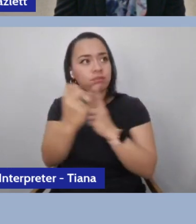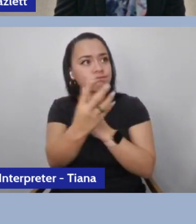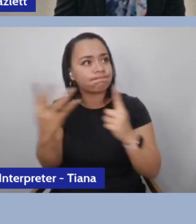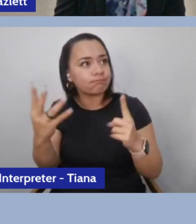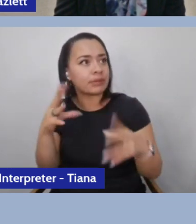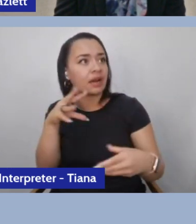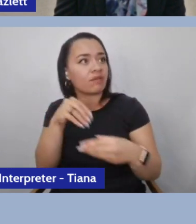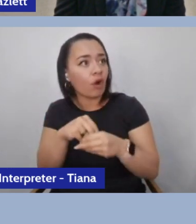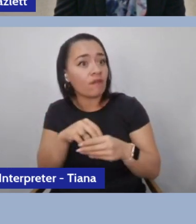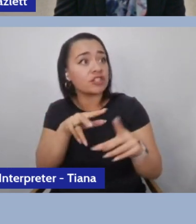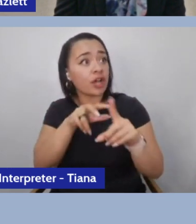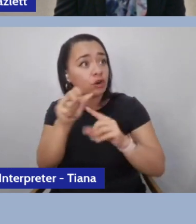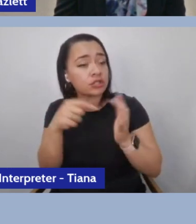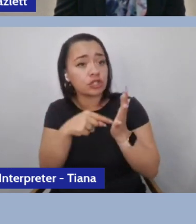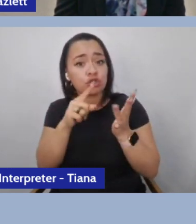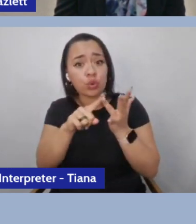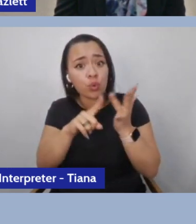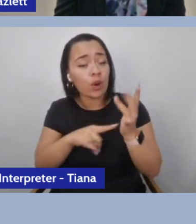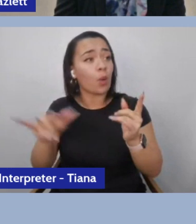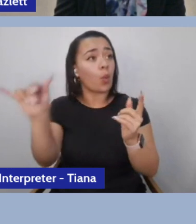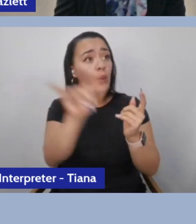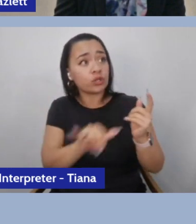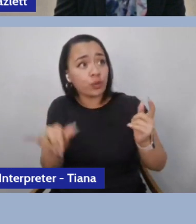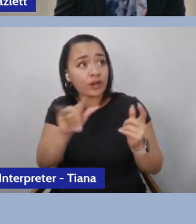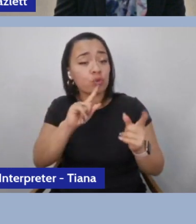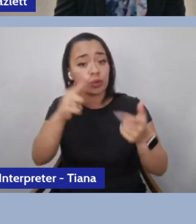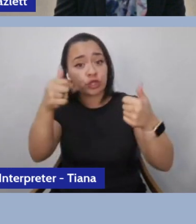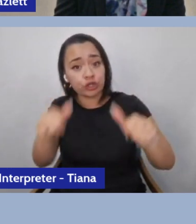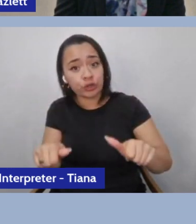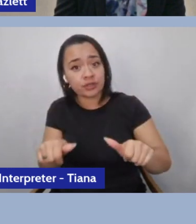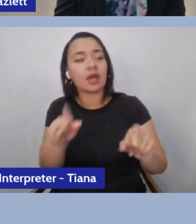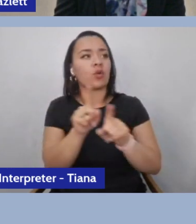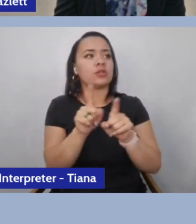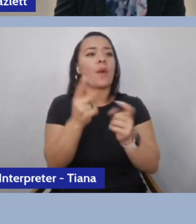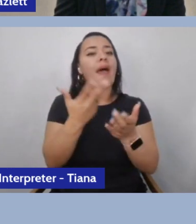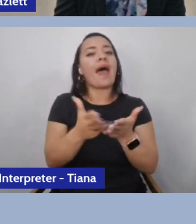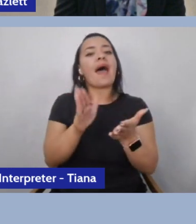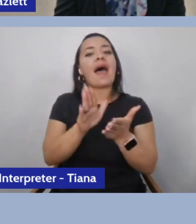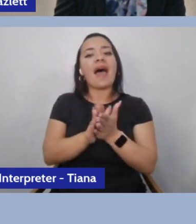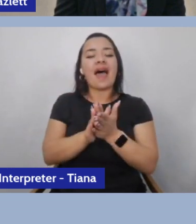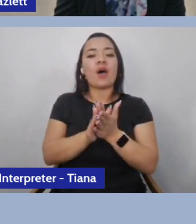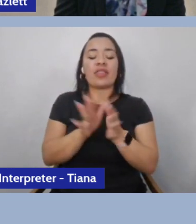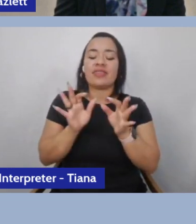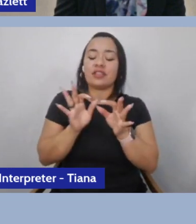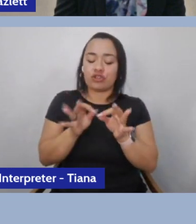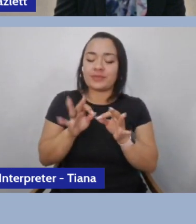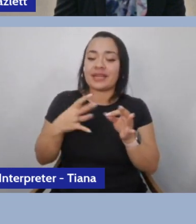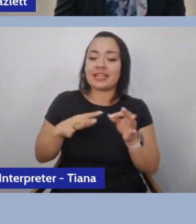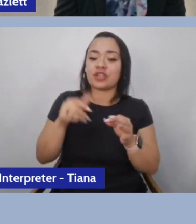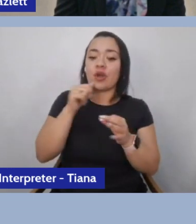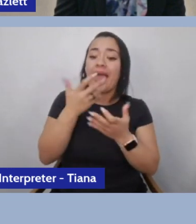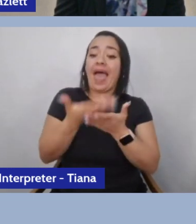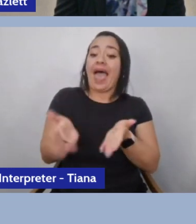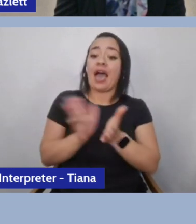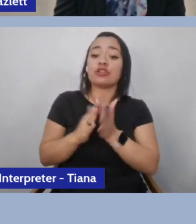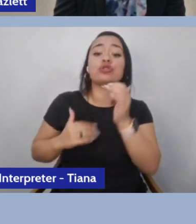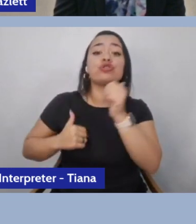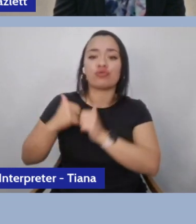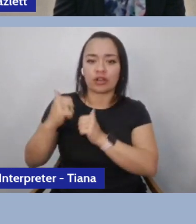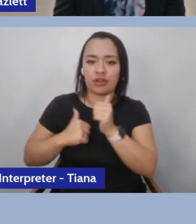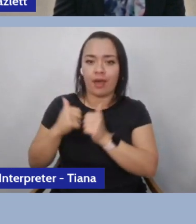tool used, which one, and how you go about structuring that briefing, because the briefing is important. If you come in cold